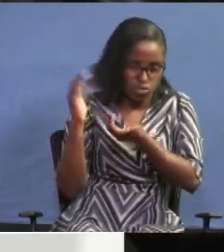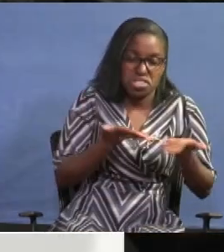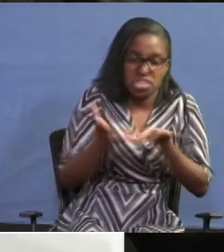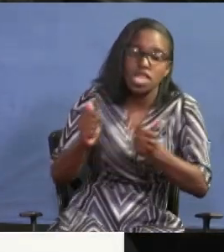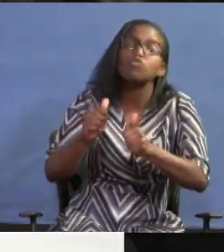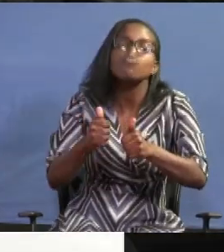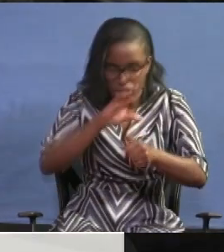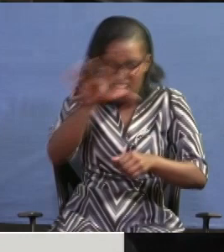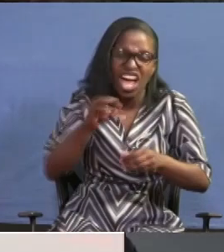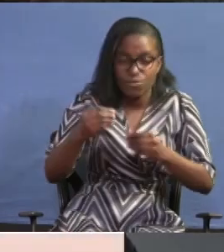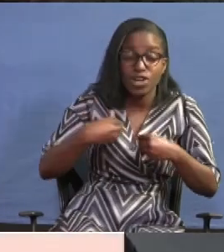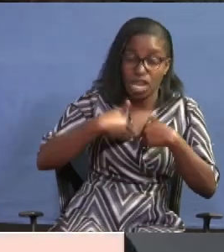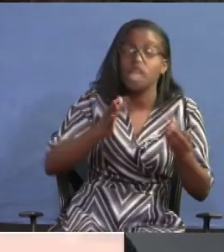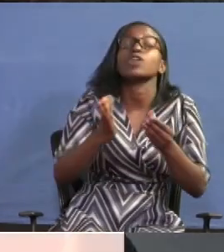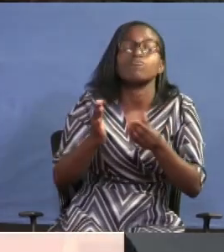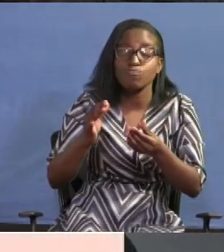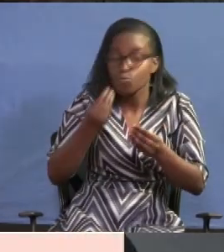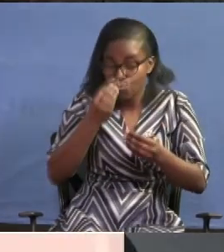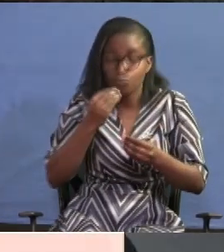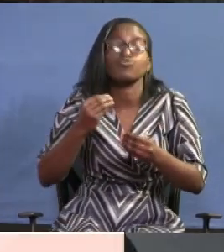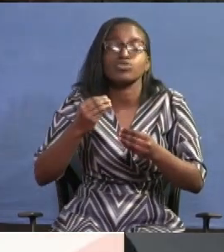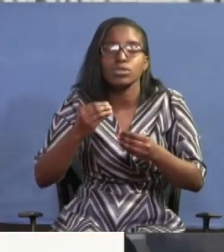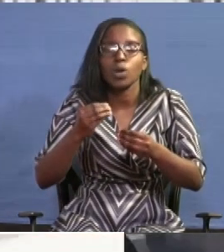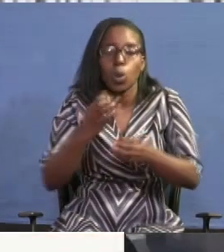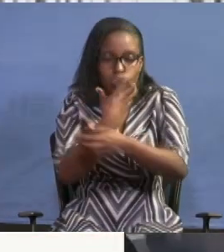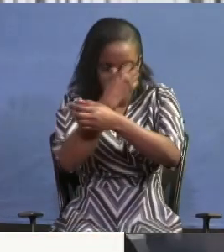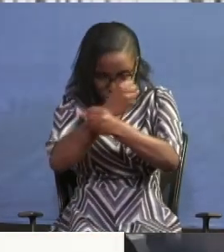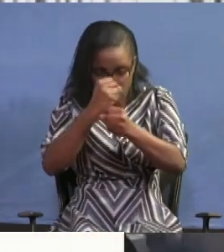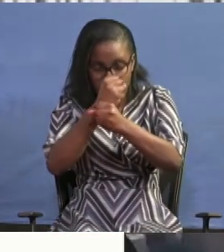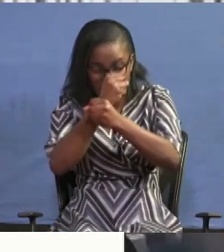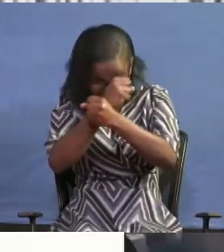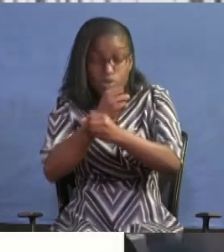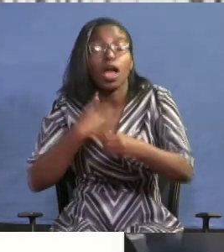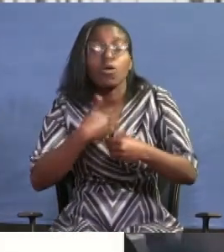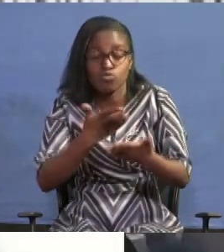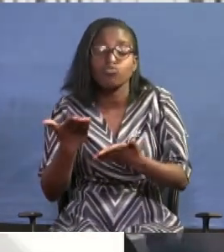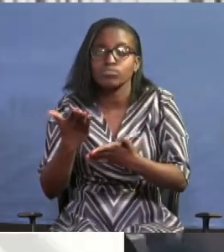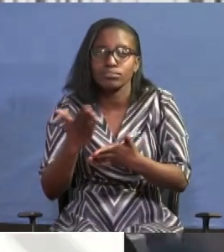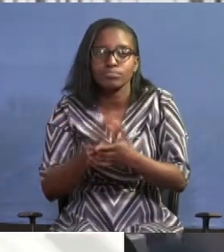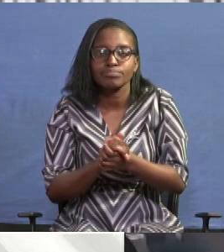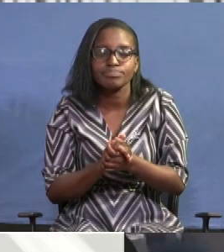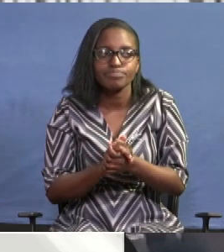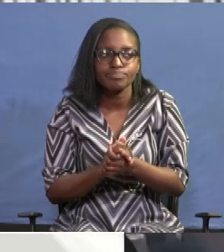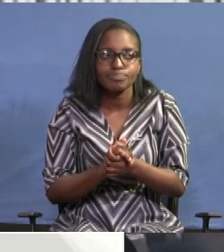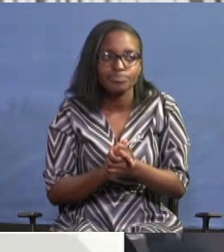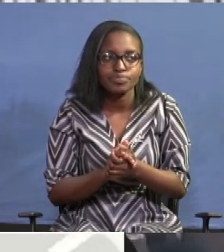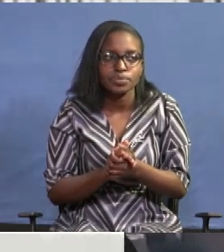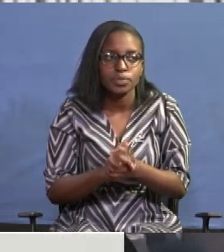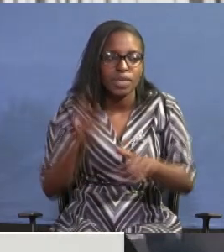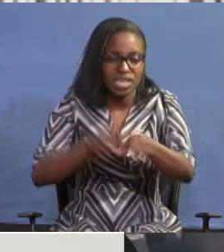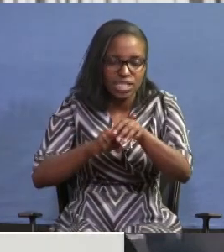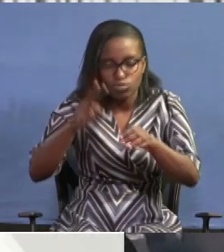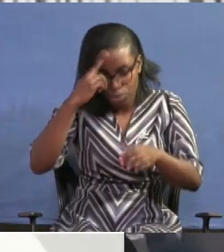Africa to ensure food security and avoid price inflation. Another kind of bigger geostrategic reason for the